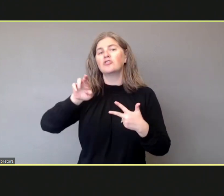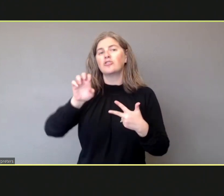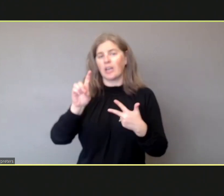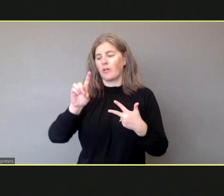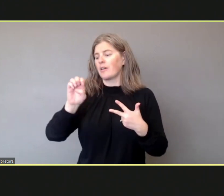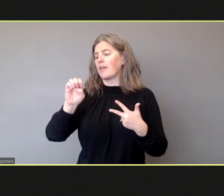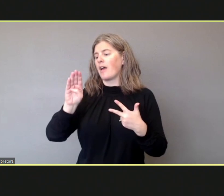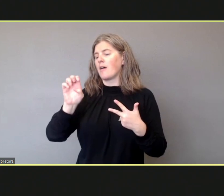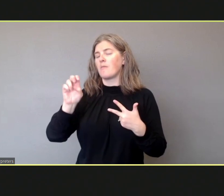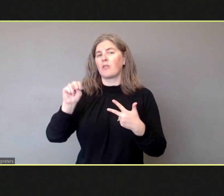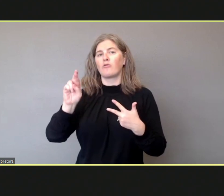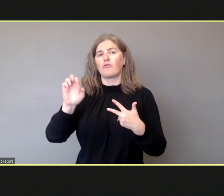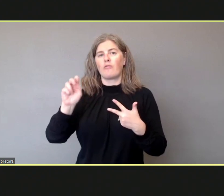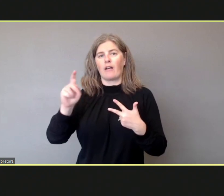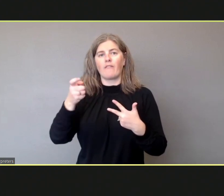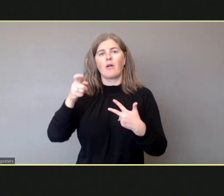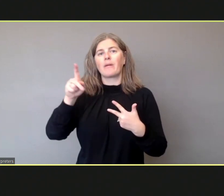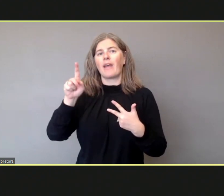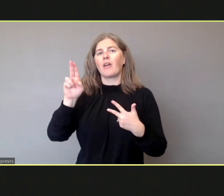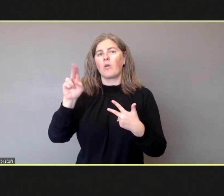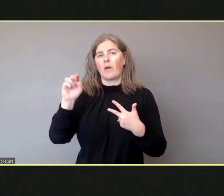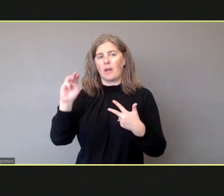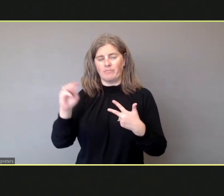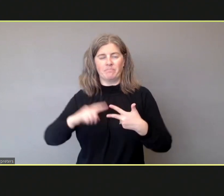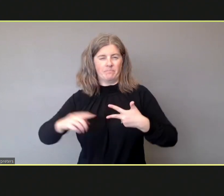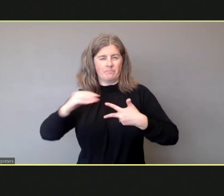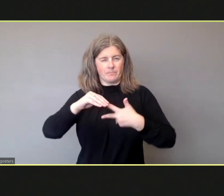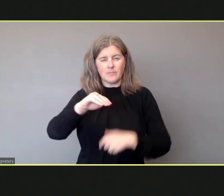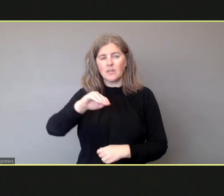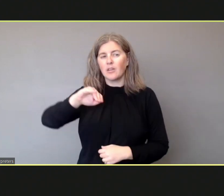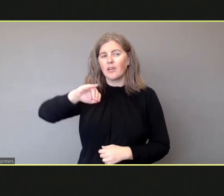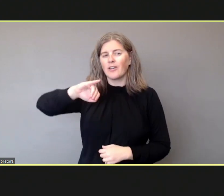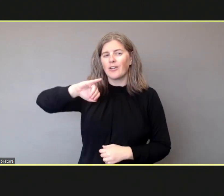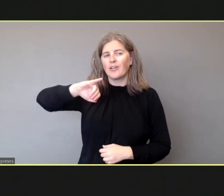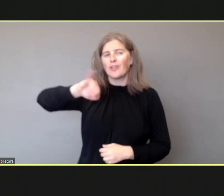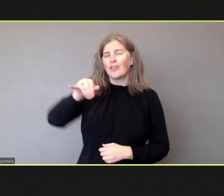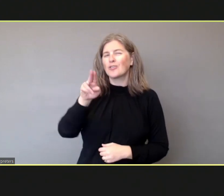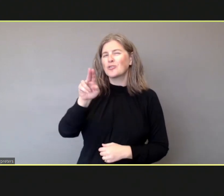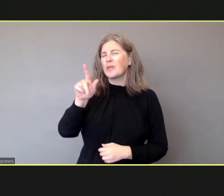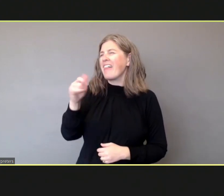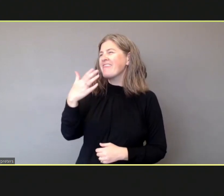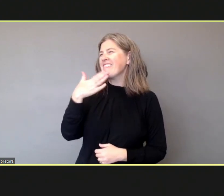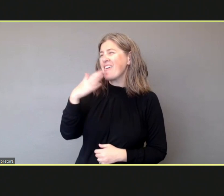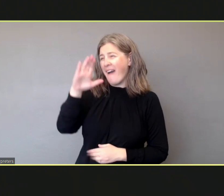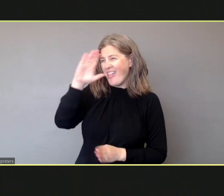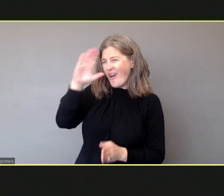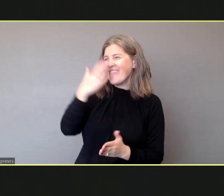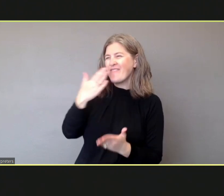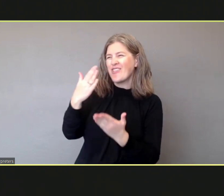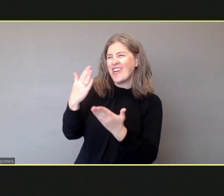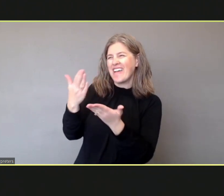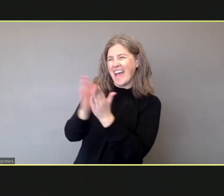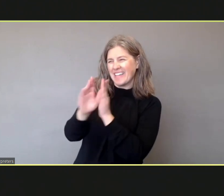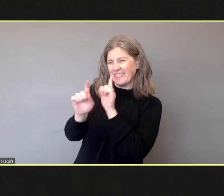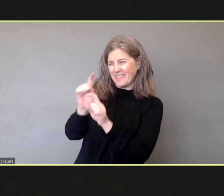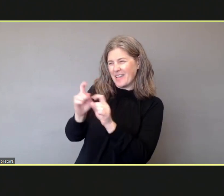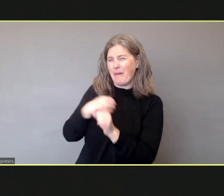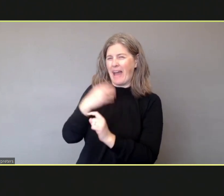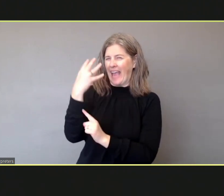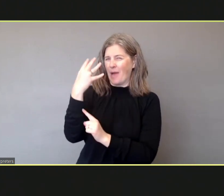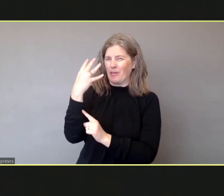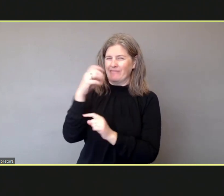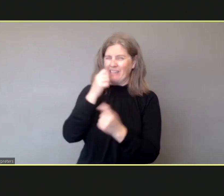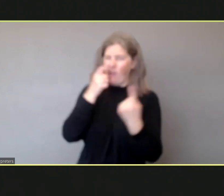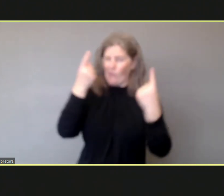KUNM. Thank you, Jody. I have two quick questions. Hi, Dr. Grace. Thanks for taking our questions. Yeah, sure. My camera's not enabled,